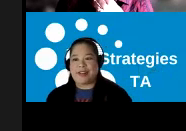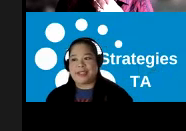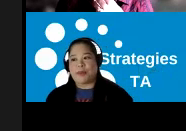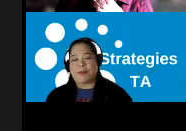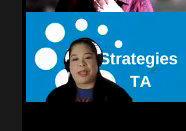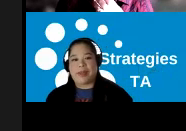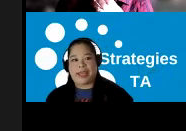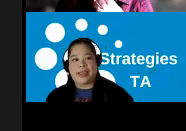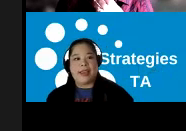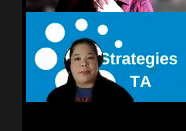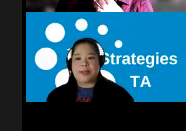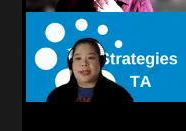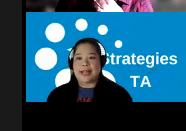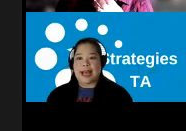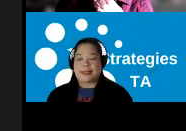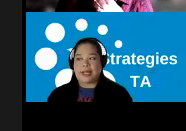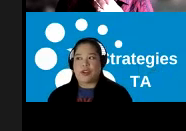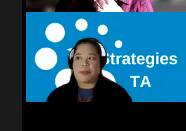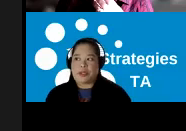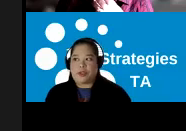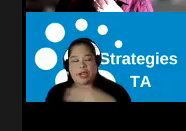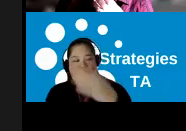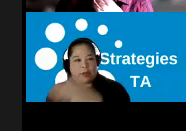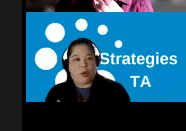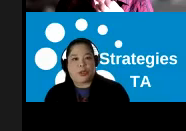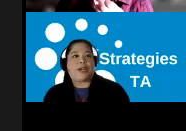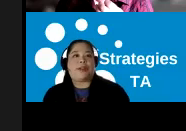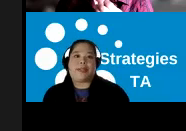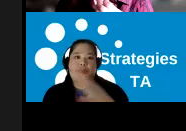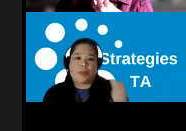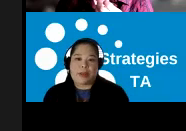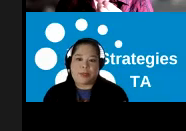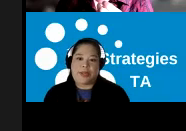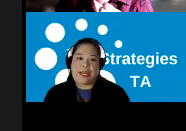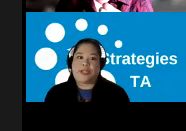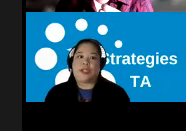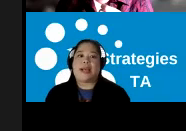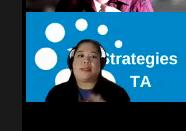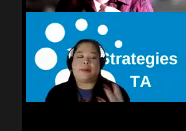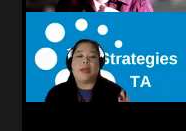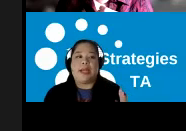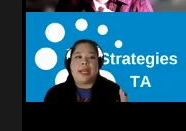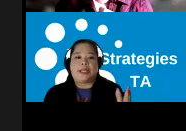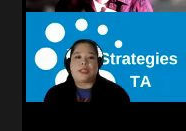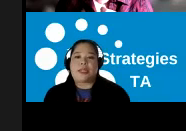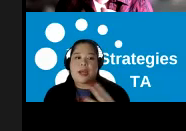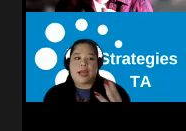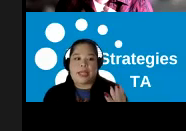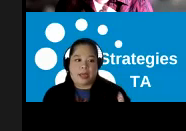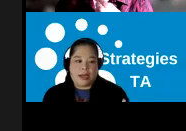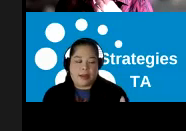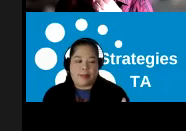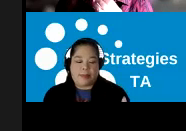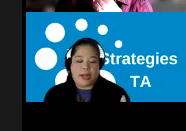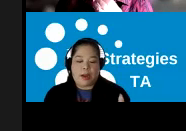sibling? And there's like a mommy and me music class, so they drop their older child off at school and they're able to engage in that. So it's just I